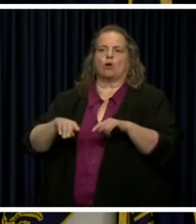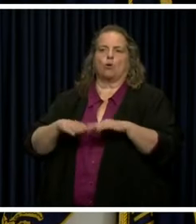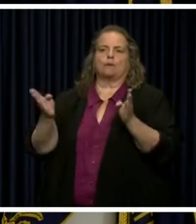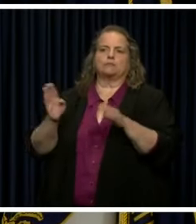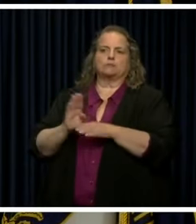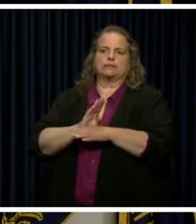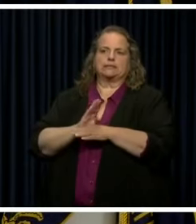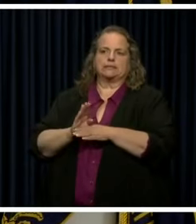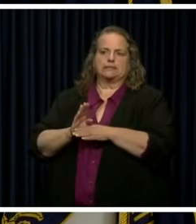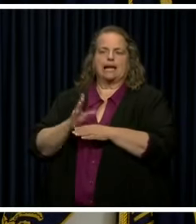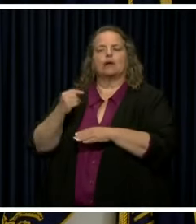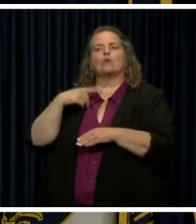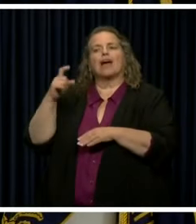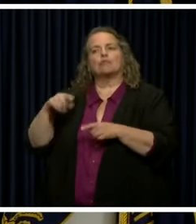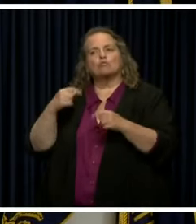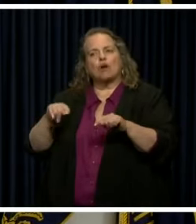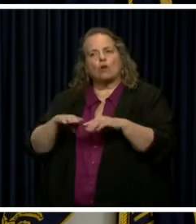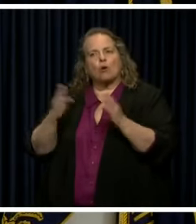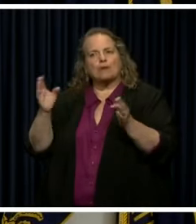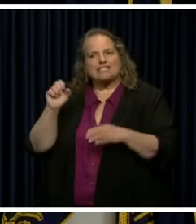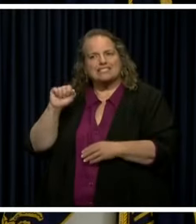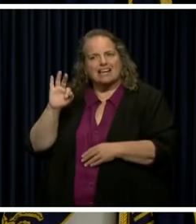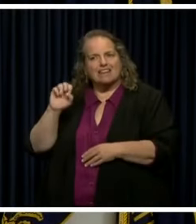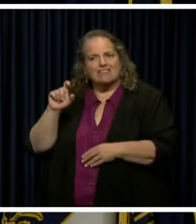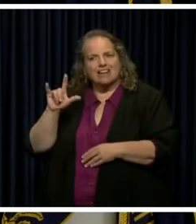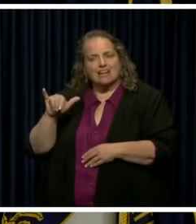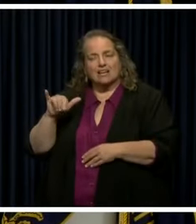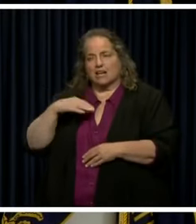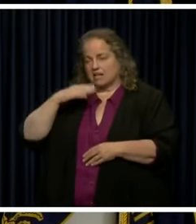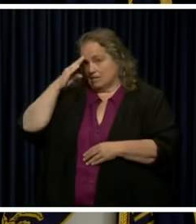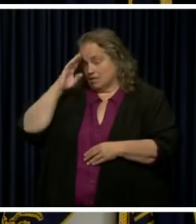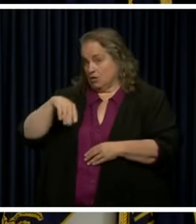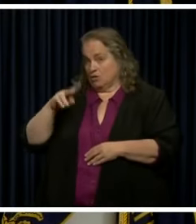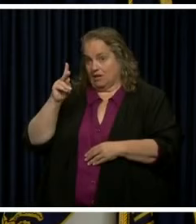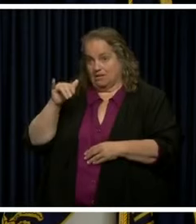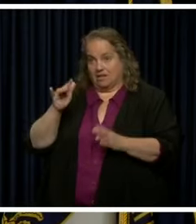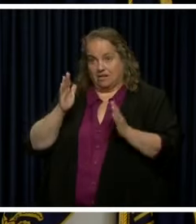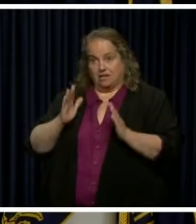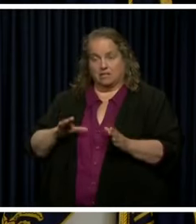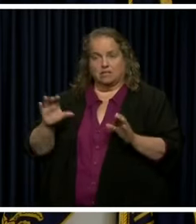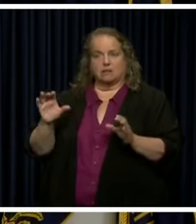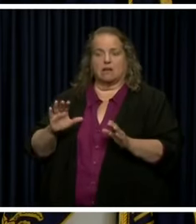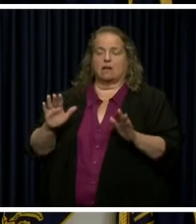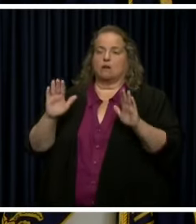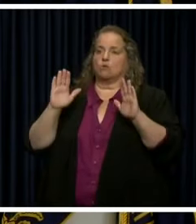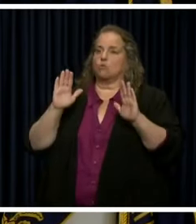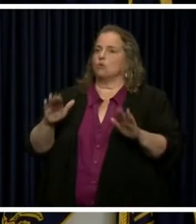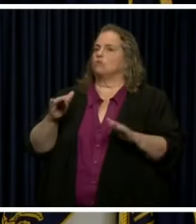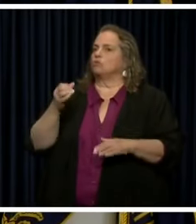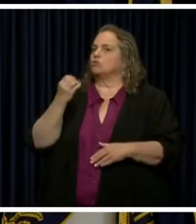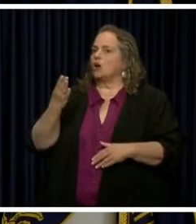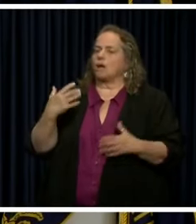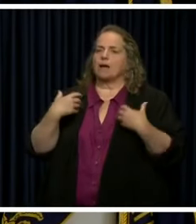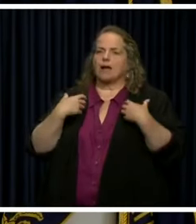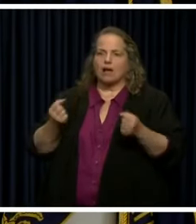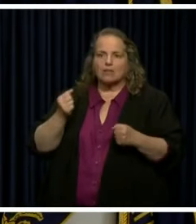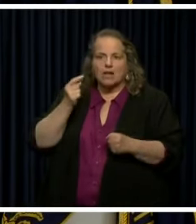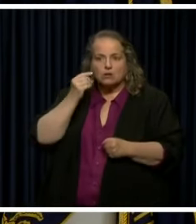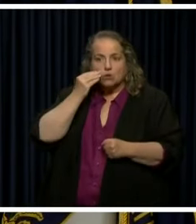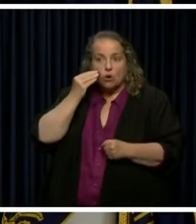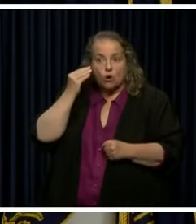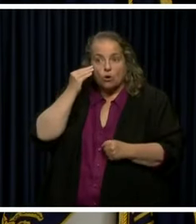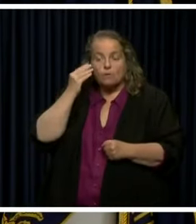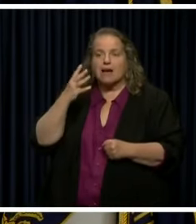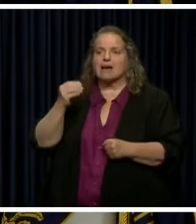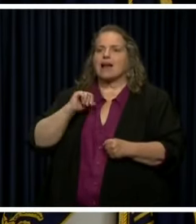try to do it safely. I know that Kentuckians have done a heck of a job being healthy at home,